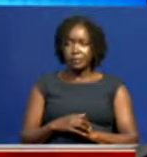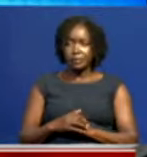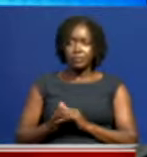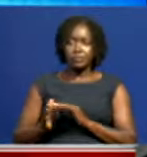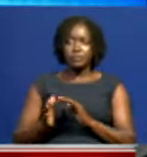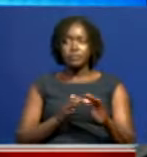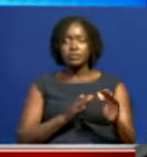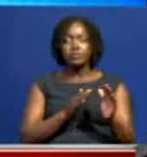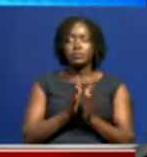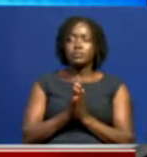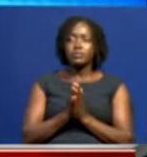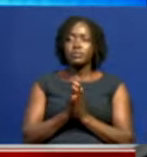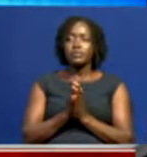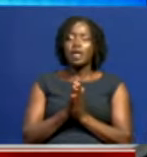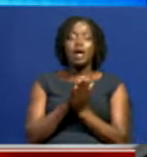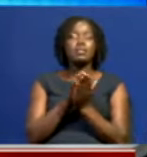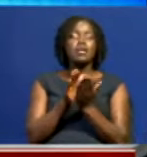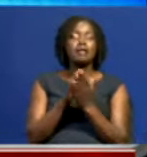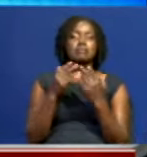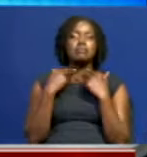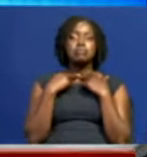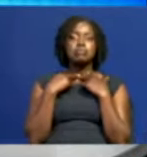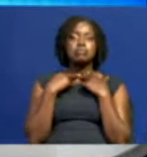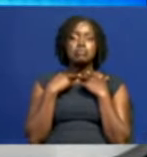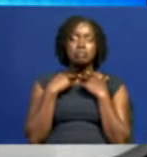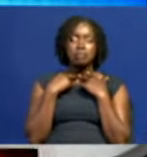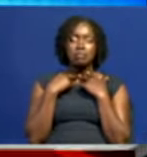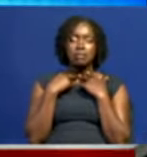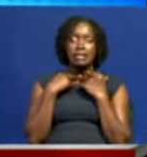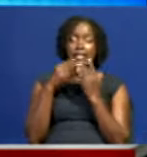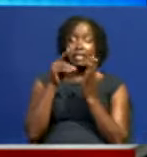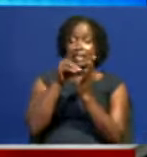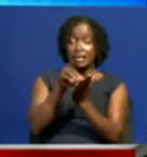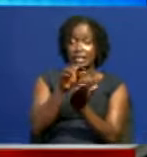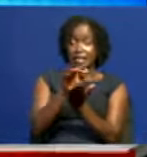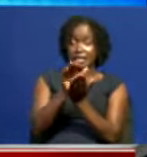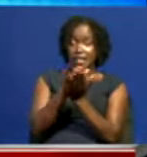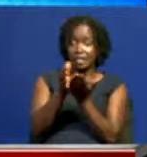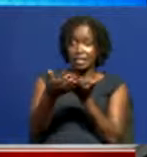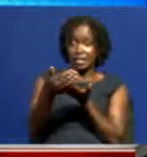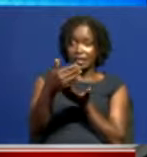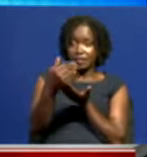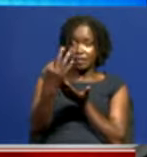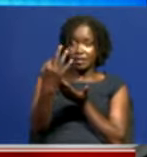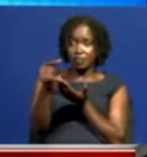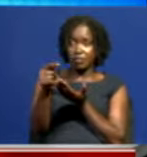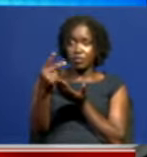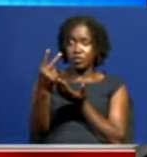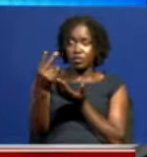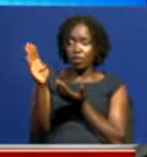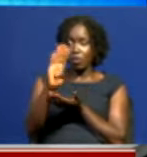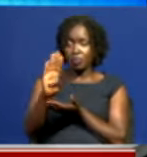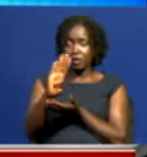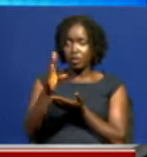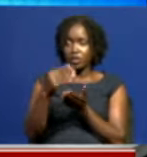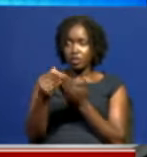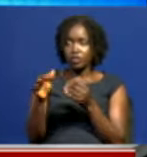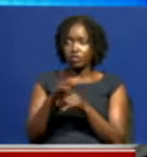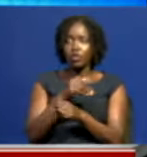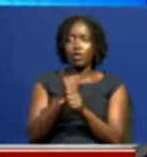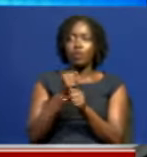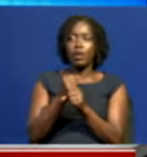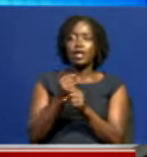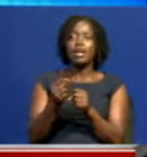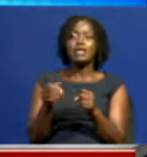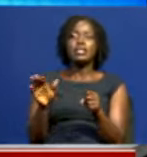Now, the stalled data recovery center in Naivasha requires an additional 3.2 billion shillings to be fully operational, making it one